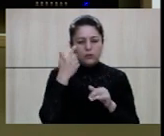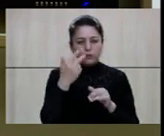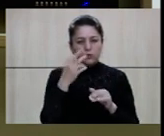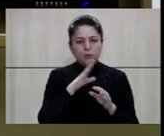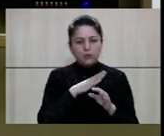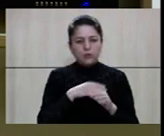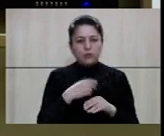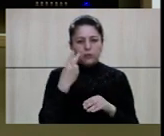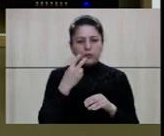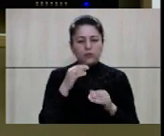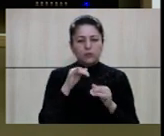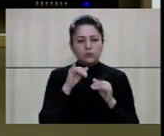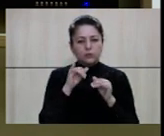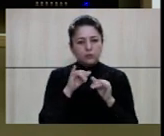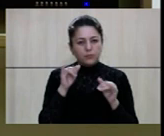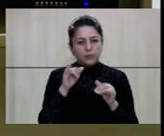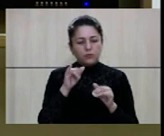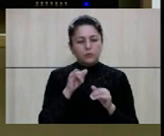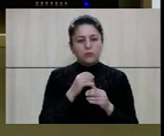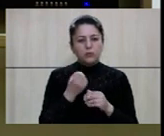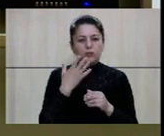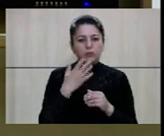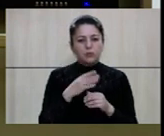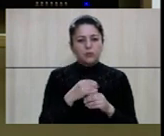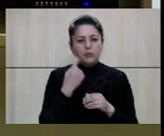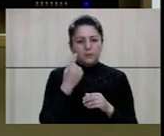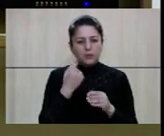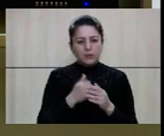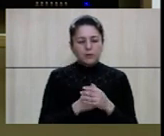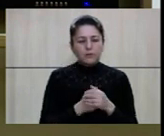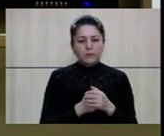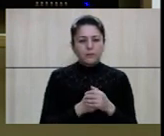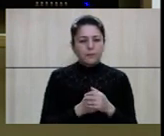ekan, ikkinchi ko'paytuvchimizda nechta? 1 ta.